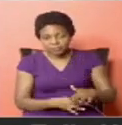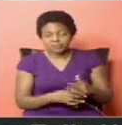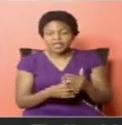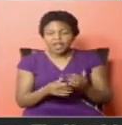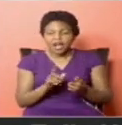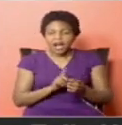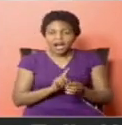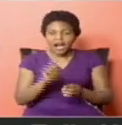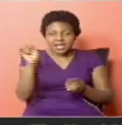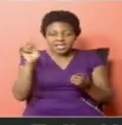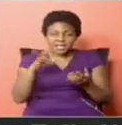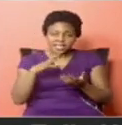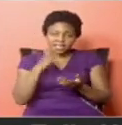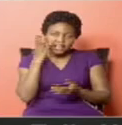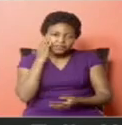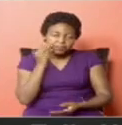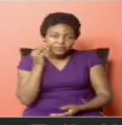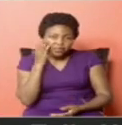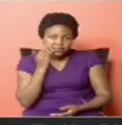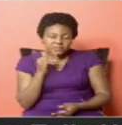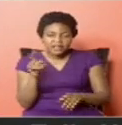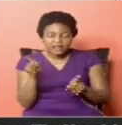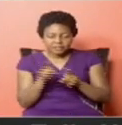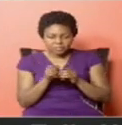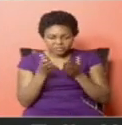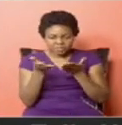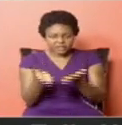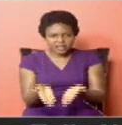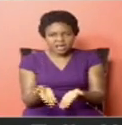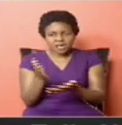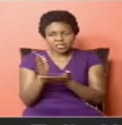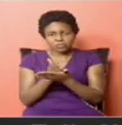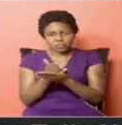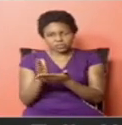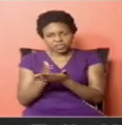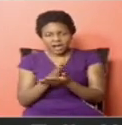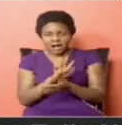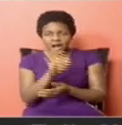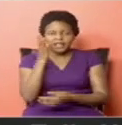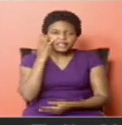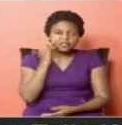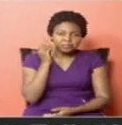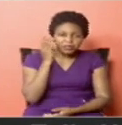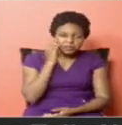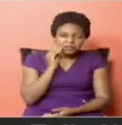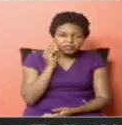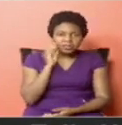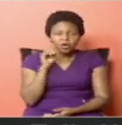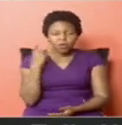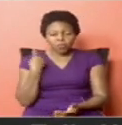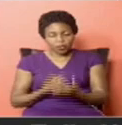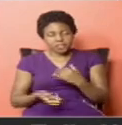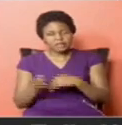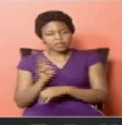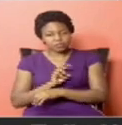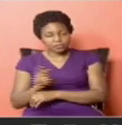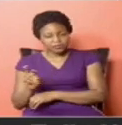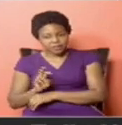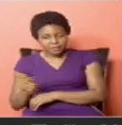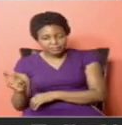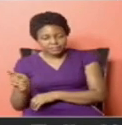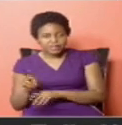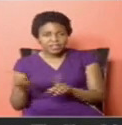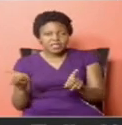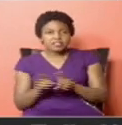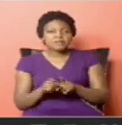experienced, and she's here to share with us her wealth of experience, what she has observed, and